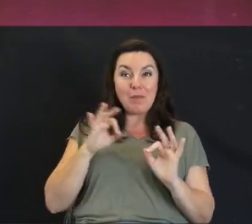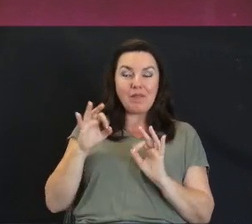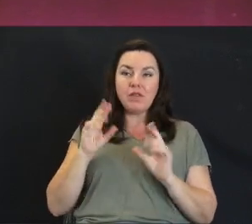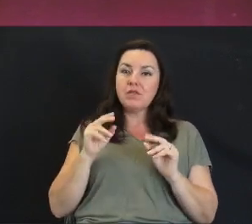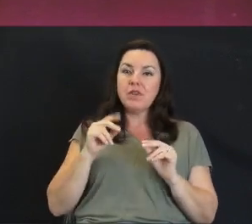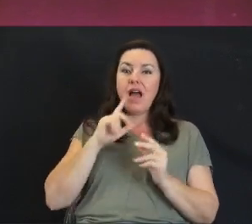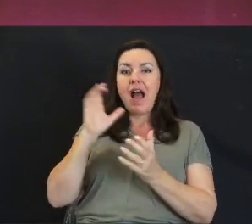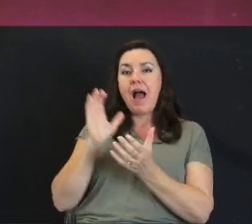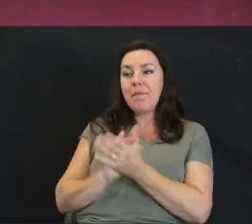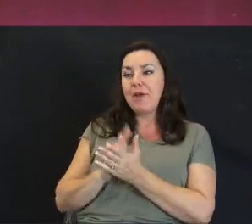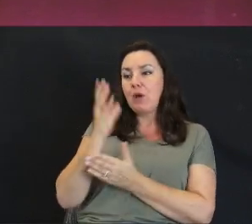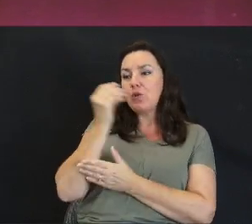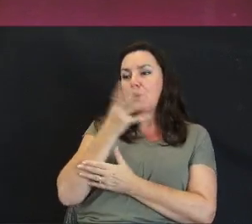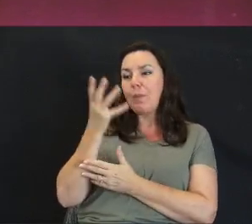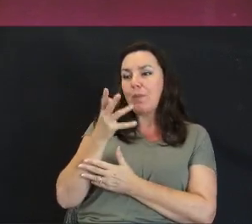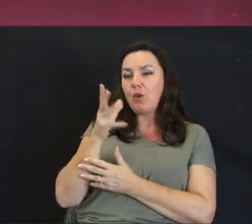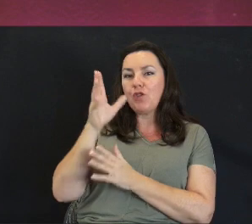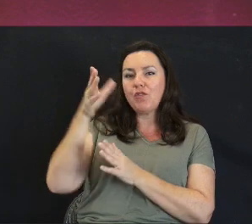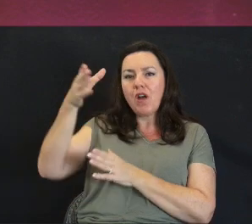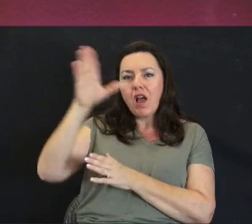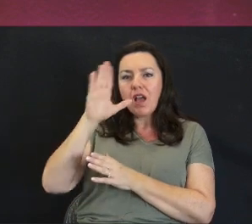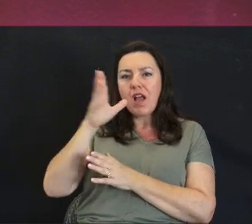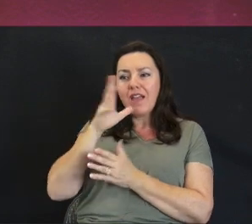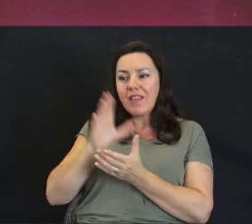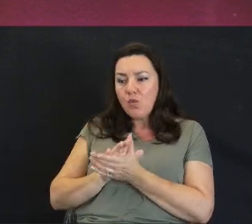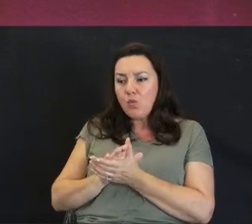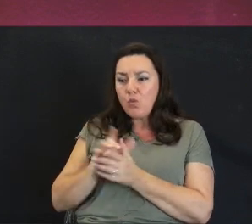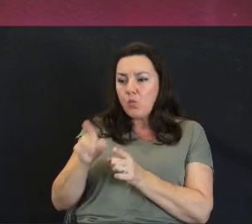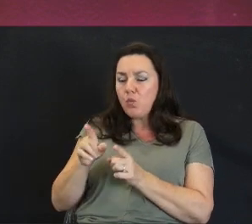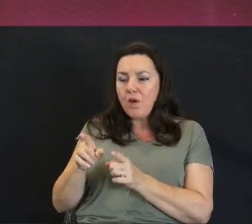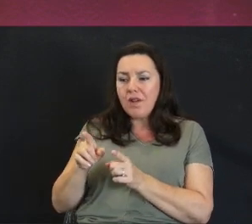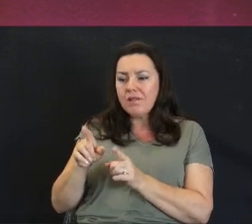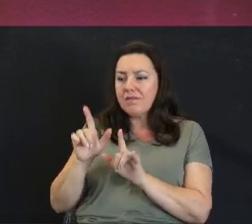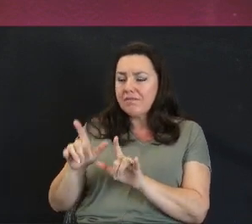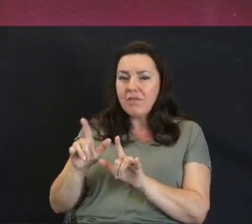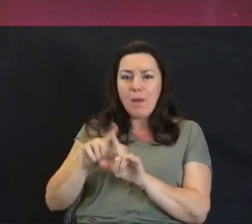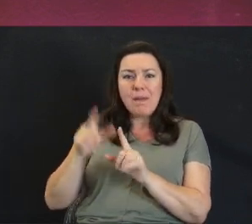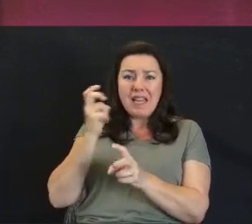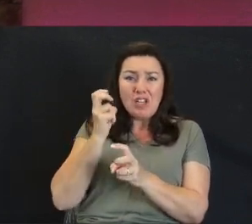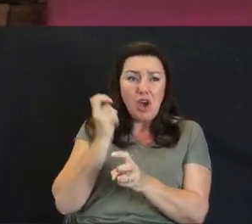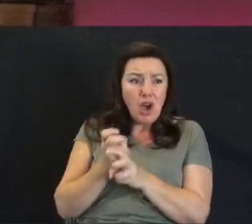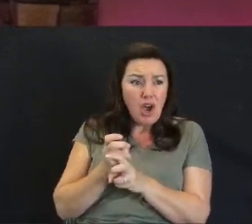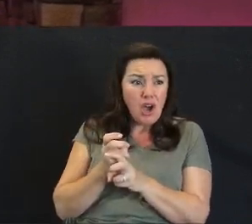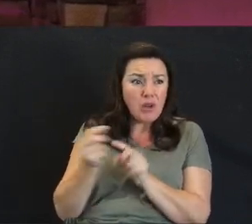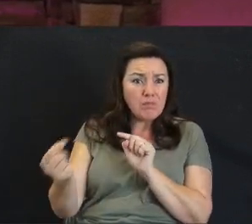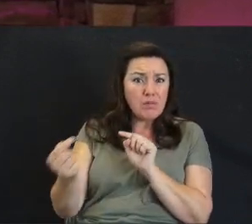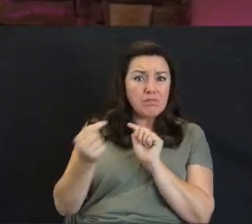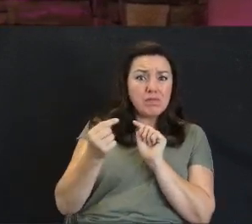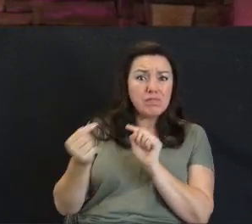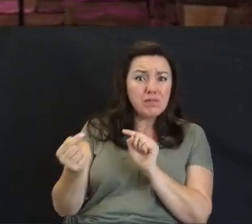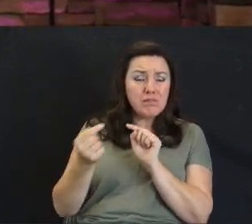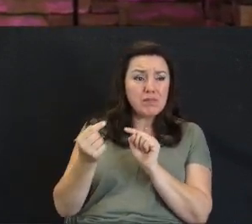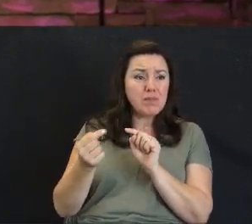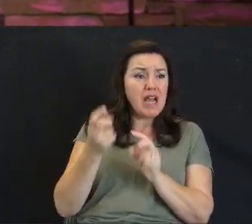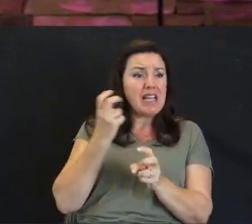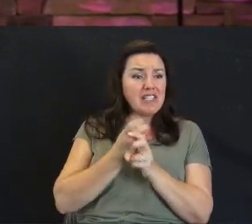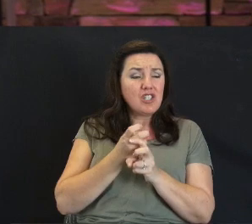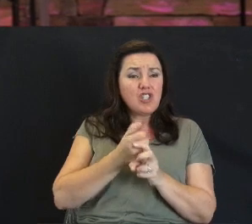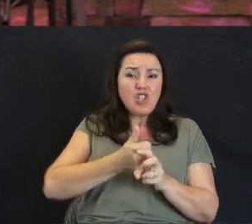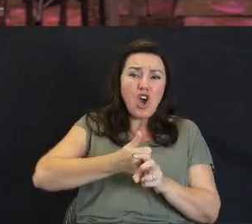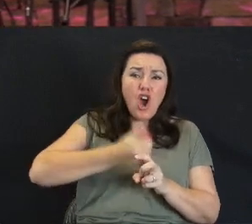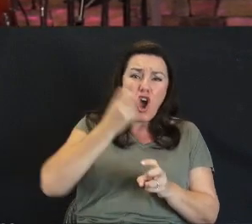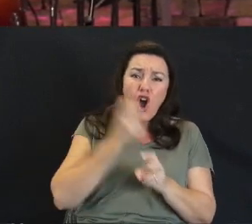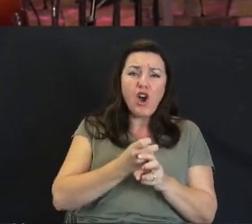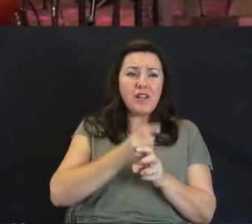married to a beautiful godly woman And marriage is hard It's one of the hardest things Commitments you will ever make One of the hardest